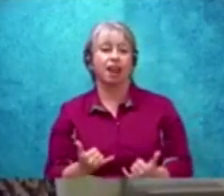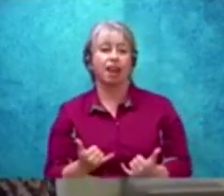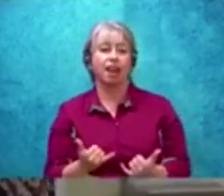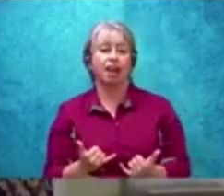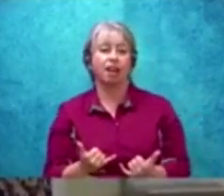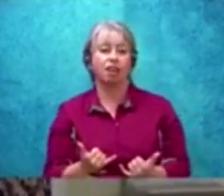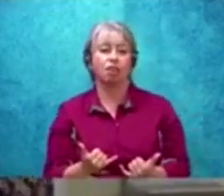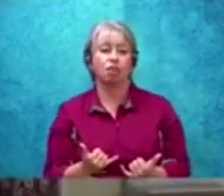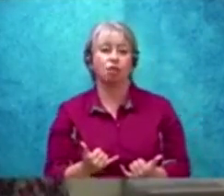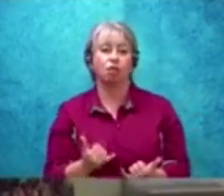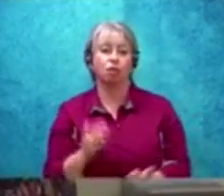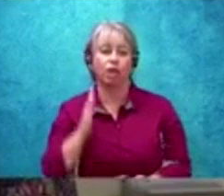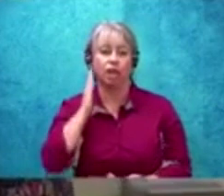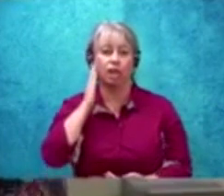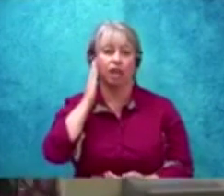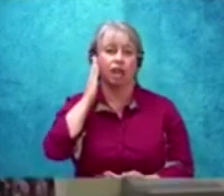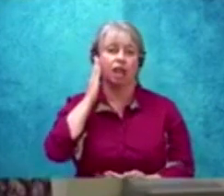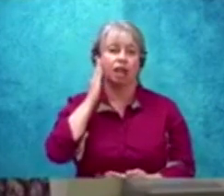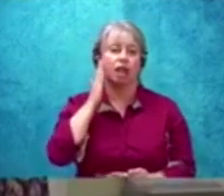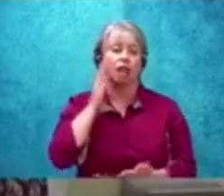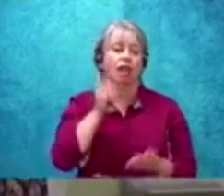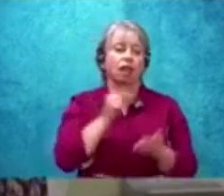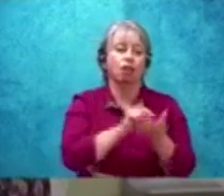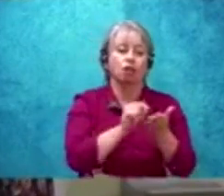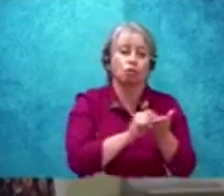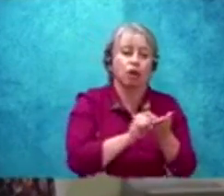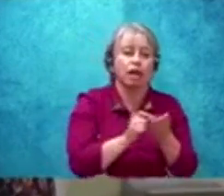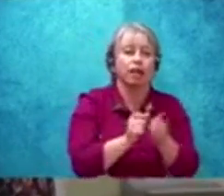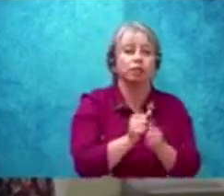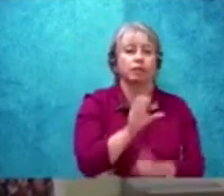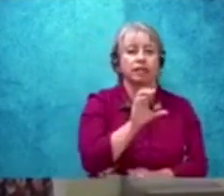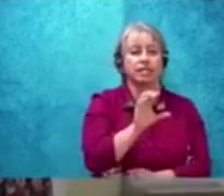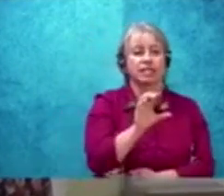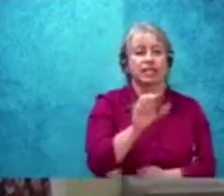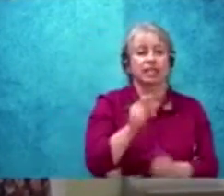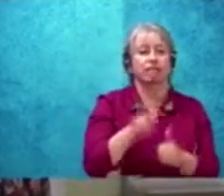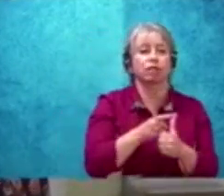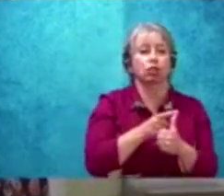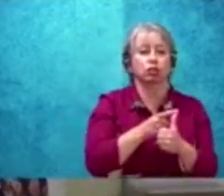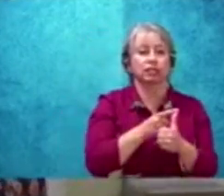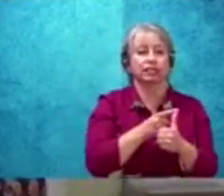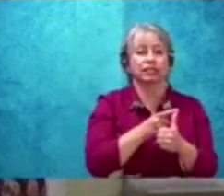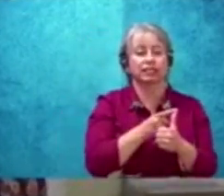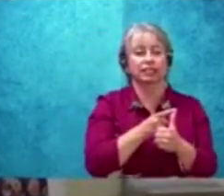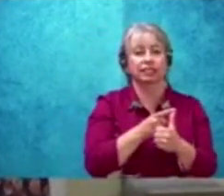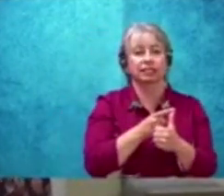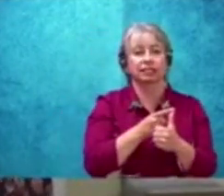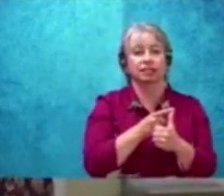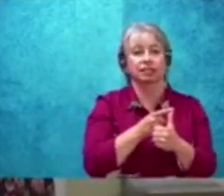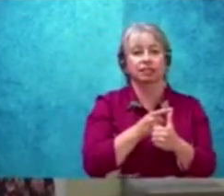with my C first. And